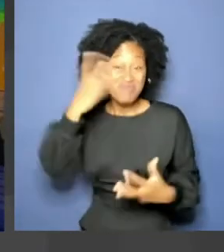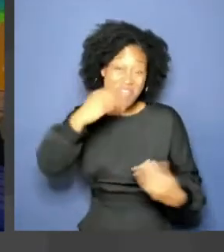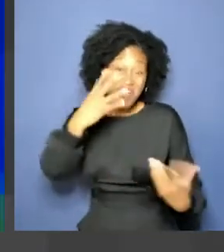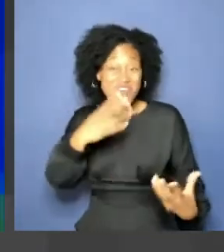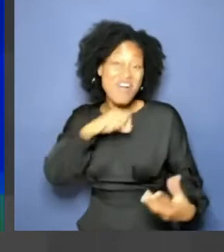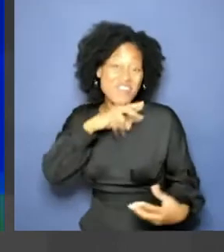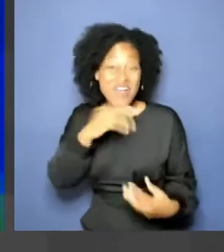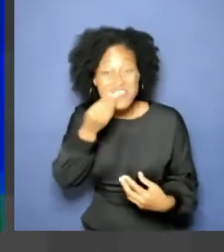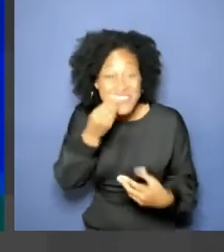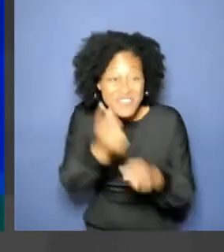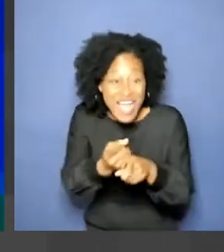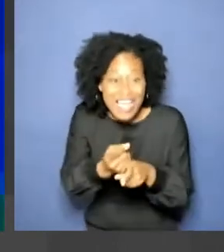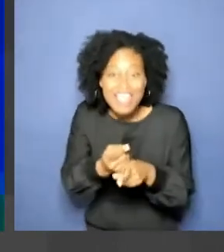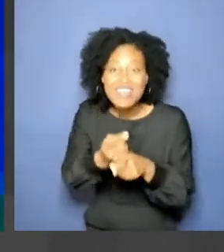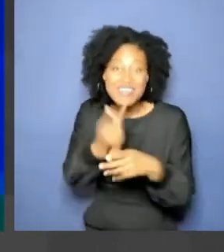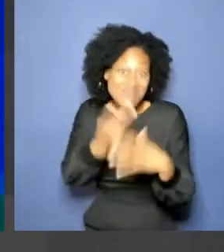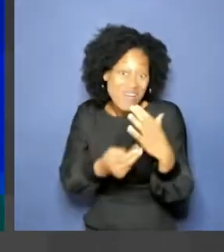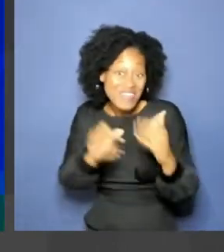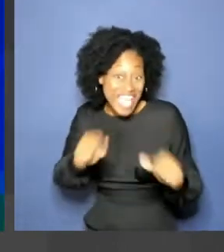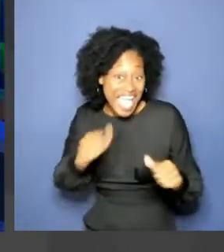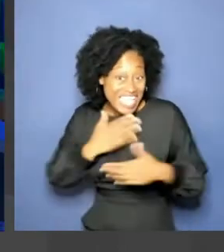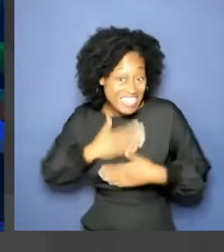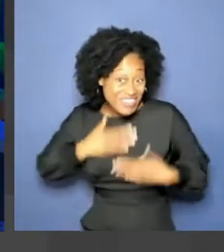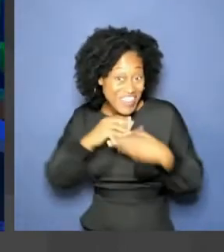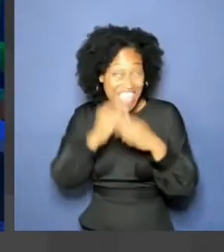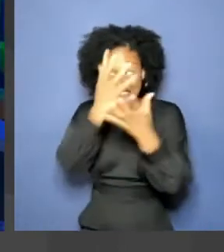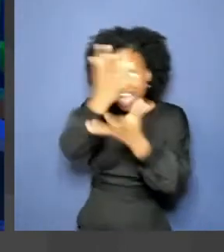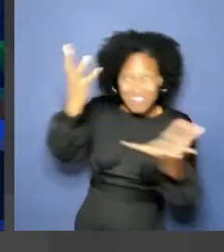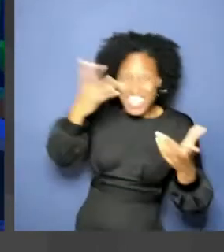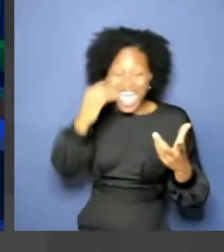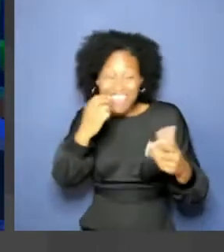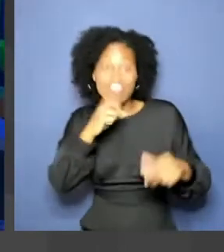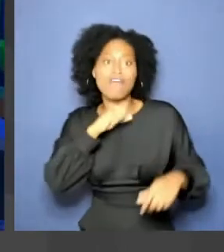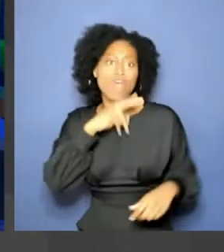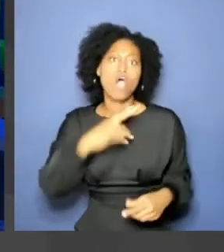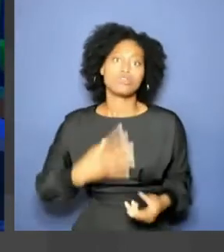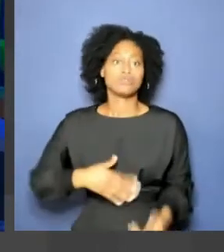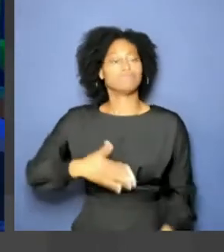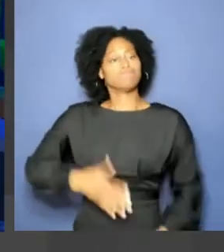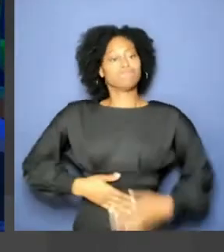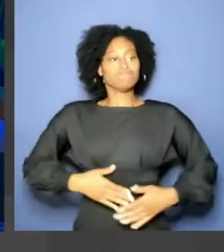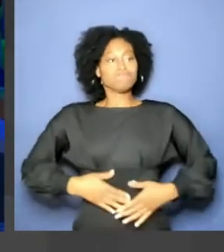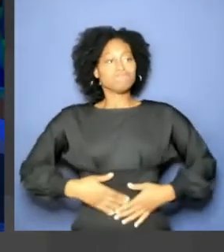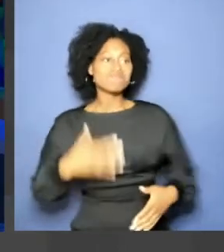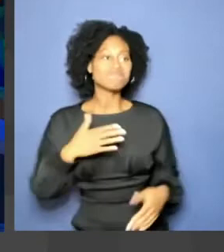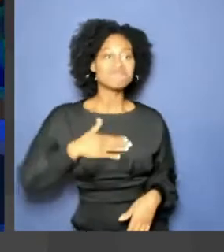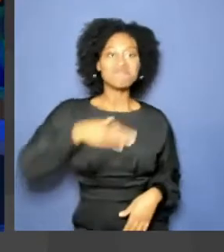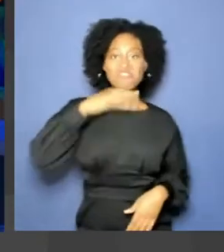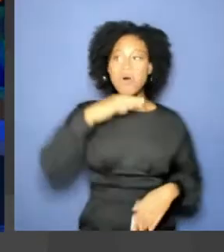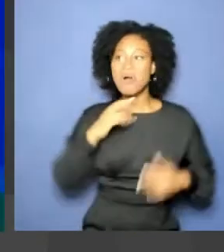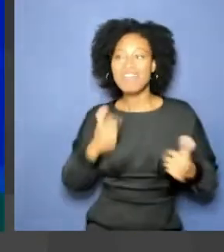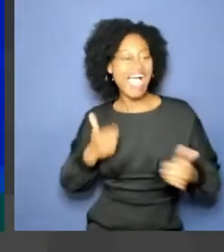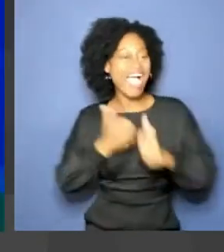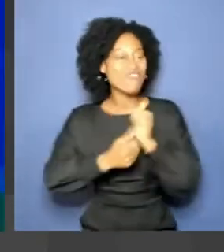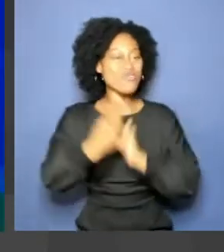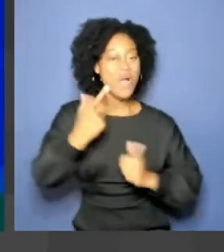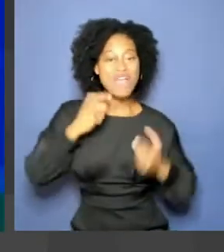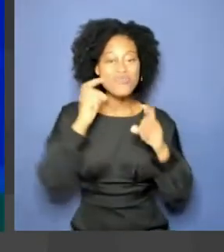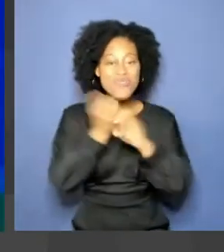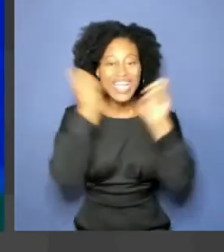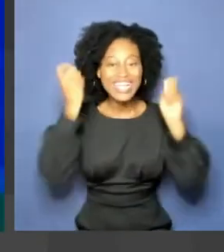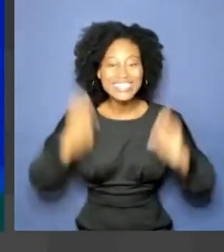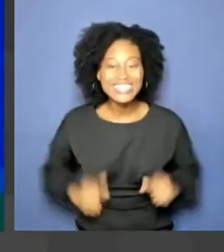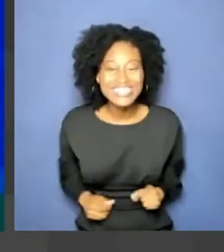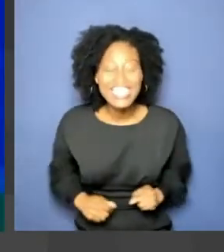can both enjoy them in the atmosphere and the frogs get to eat. So that's, Everybody wins. Now, we're calling